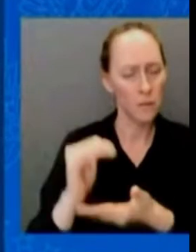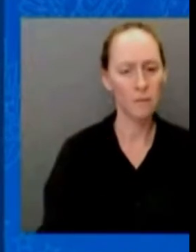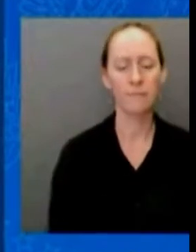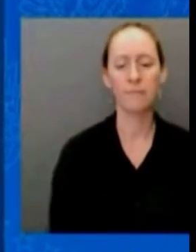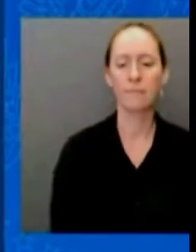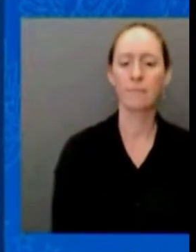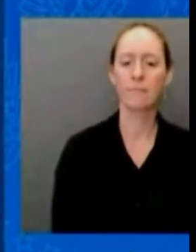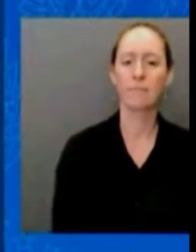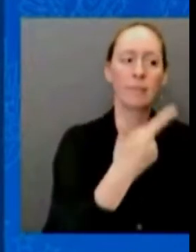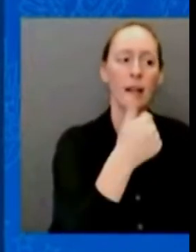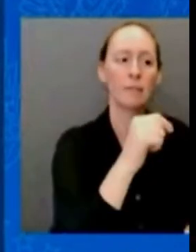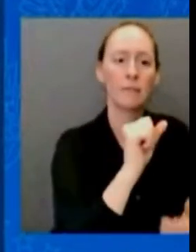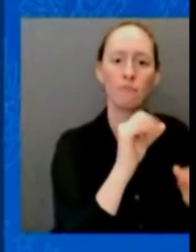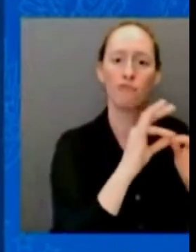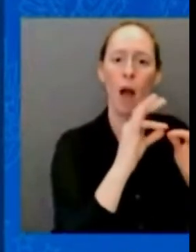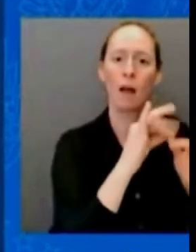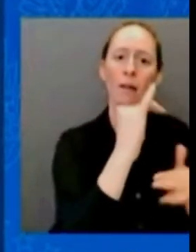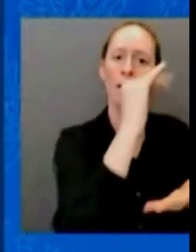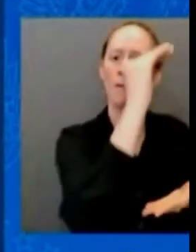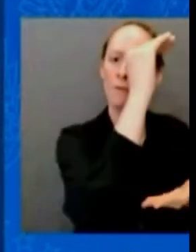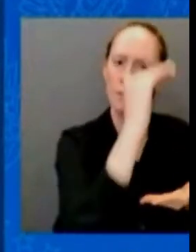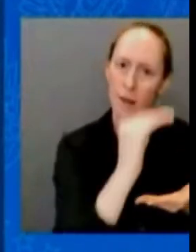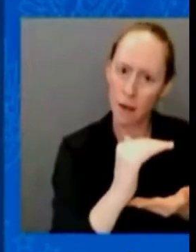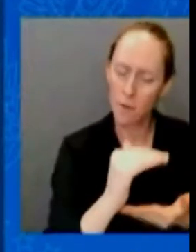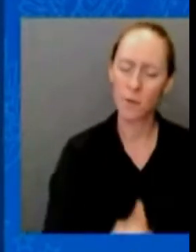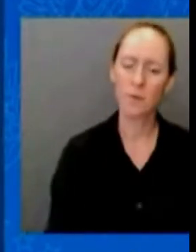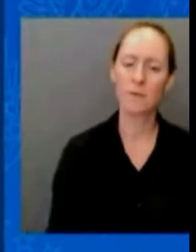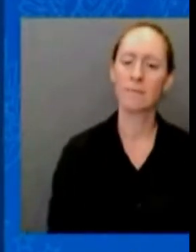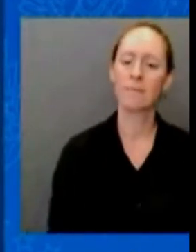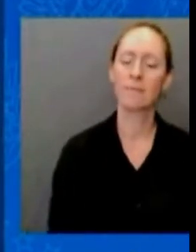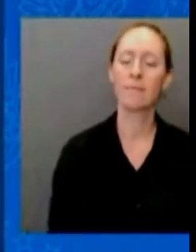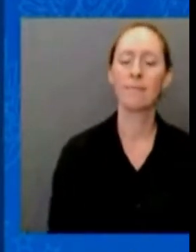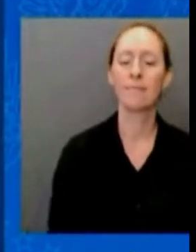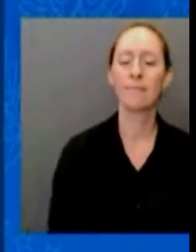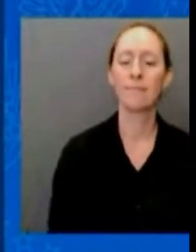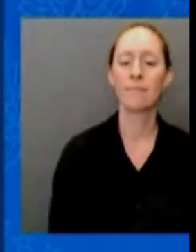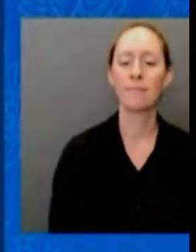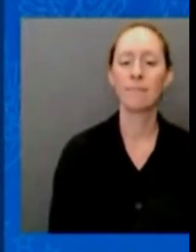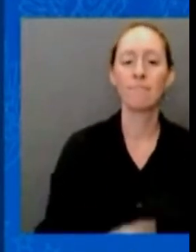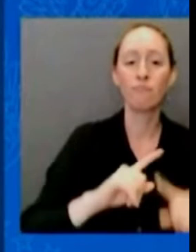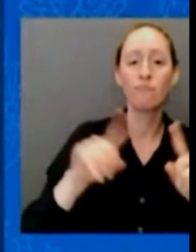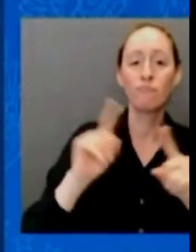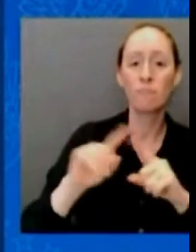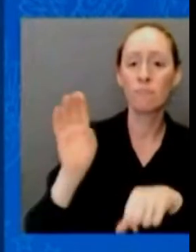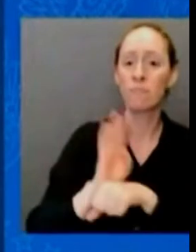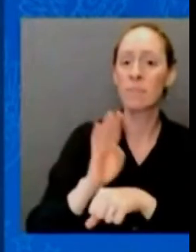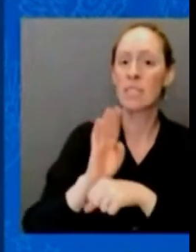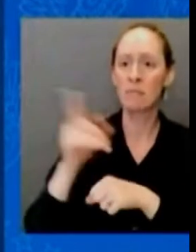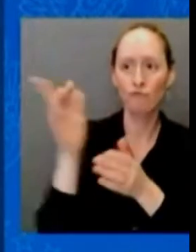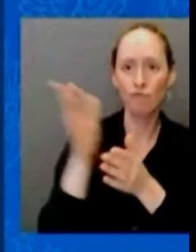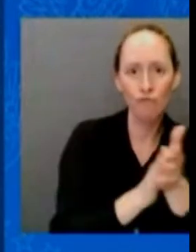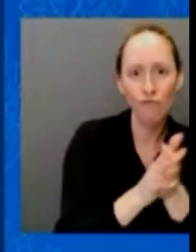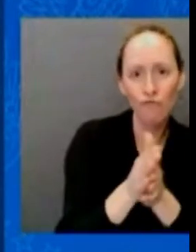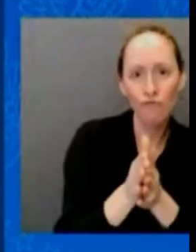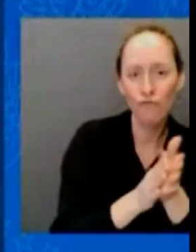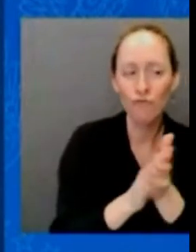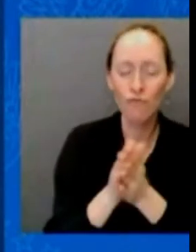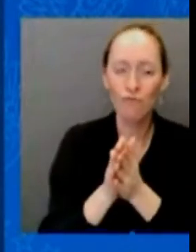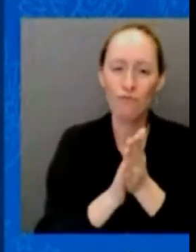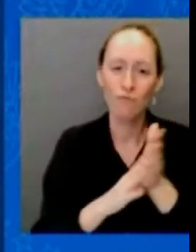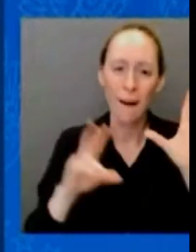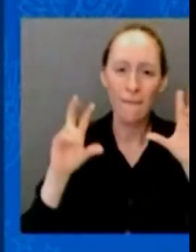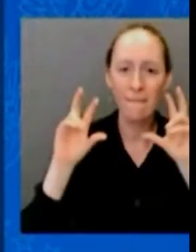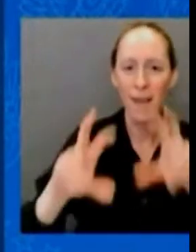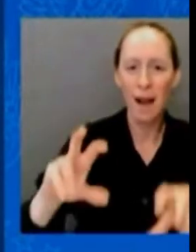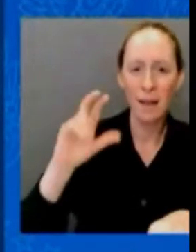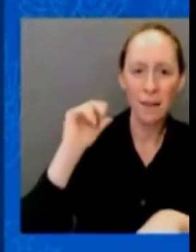year. Businesses continue to invest in America. Exports are up, which means we're making things here in America and shipping the